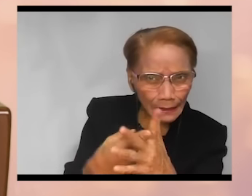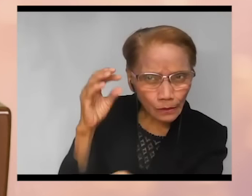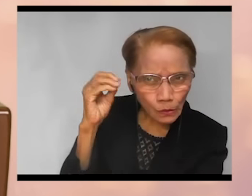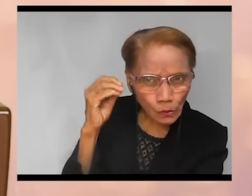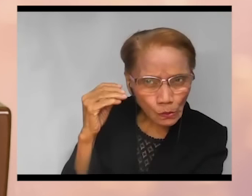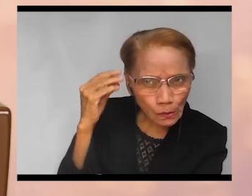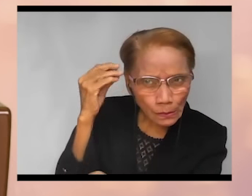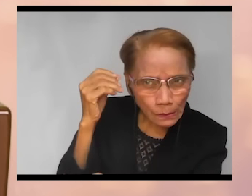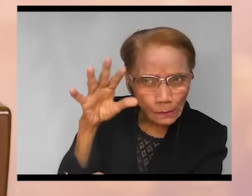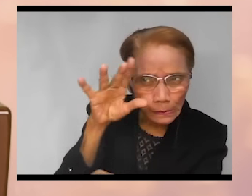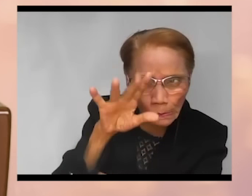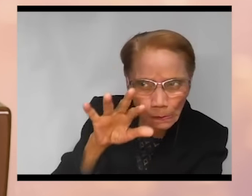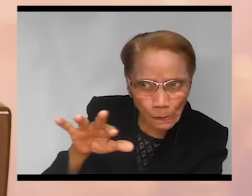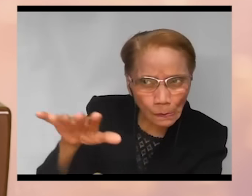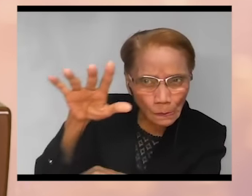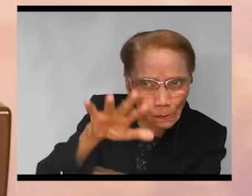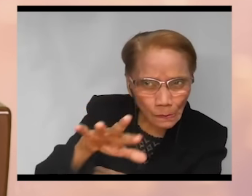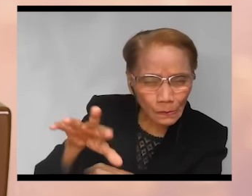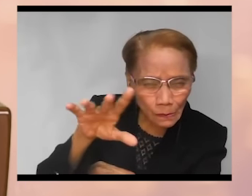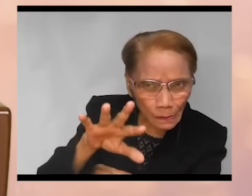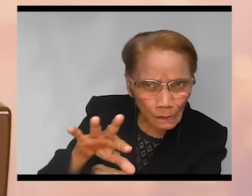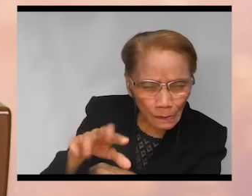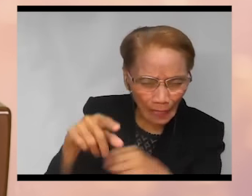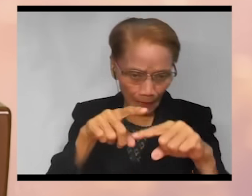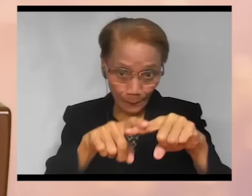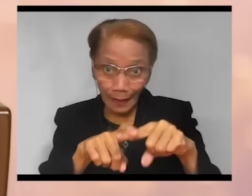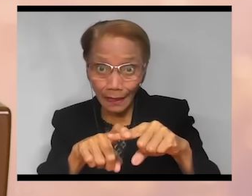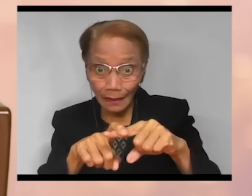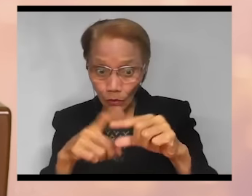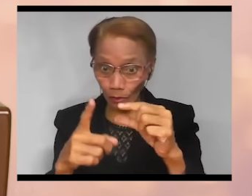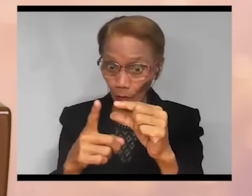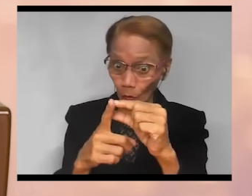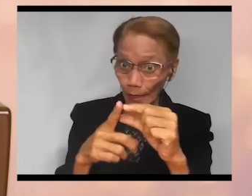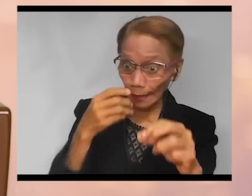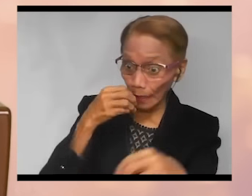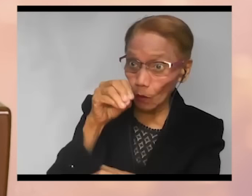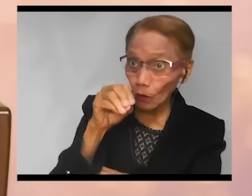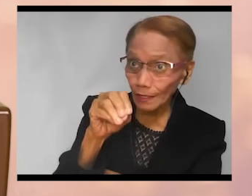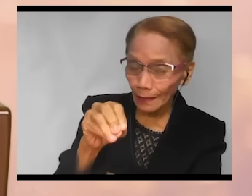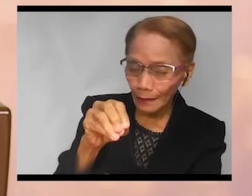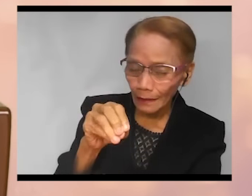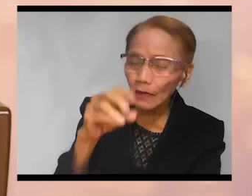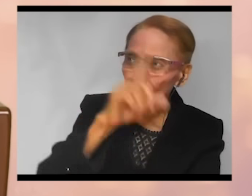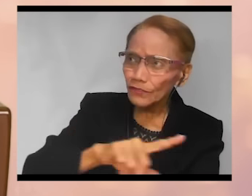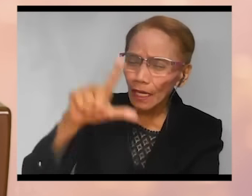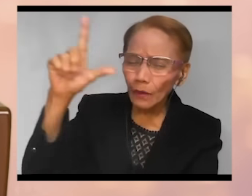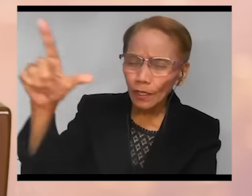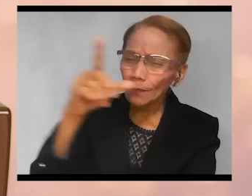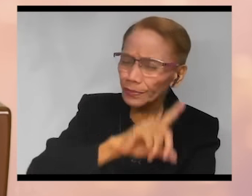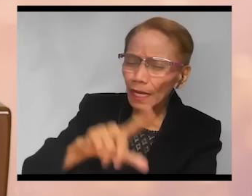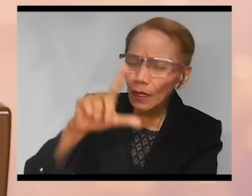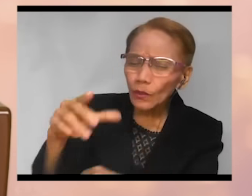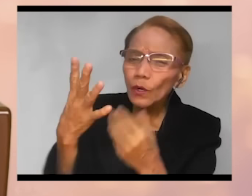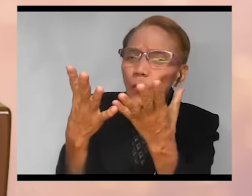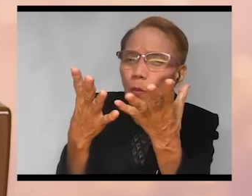just depended on the word of the Lord, the order of the Lord